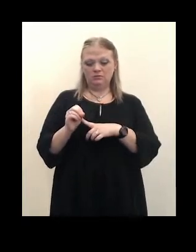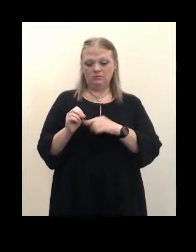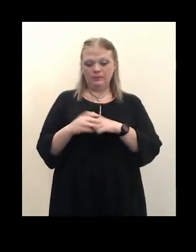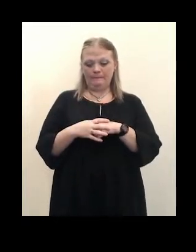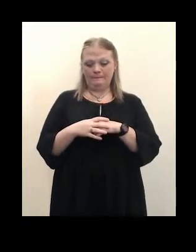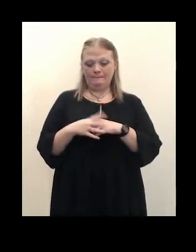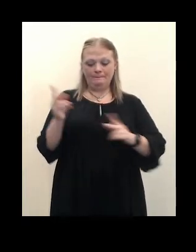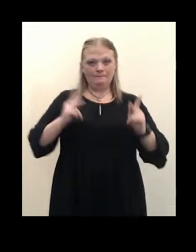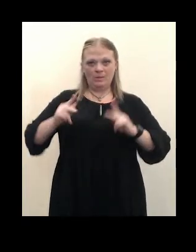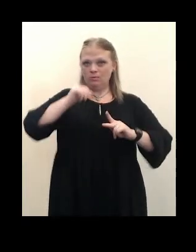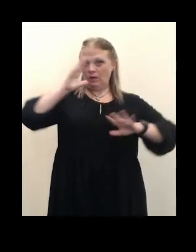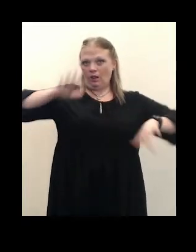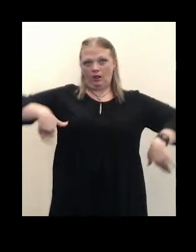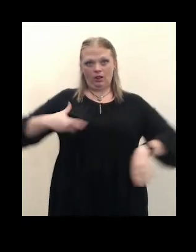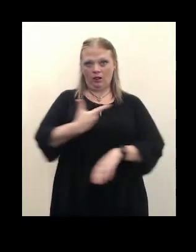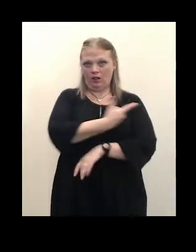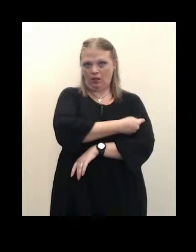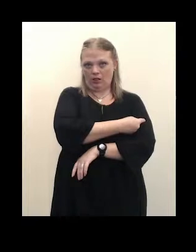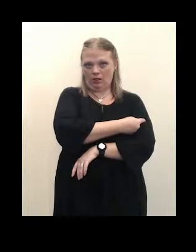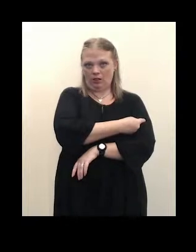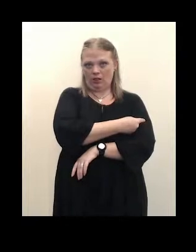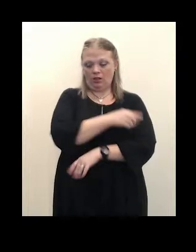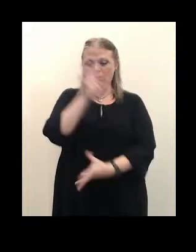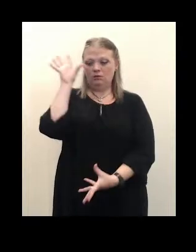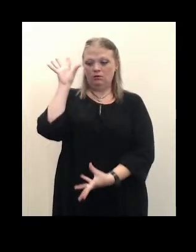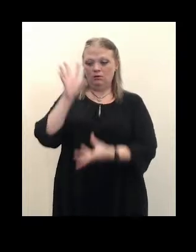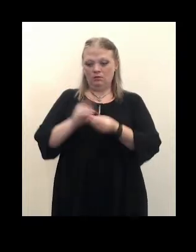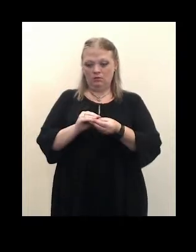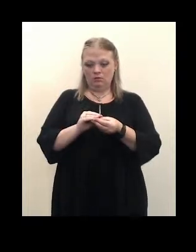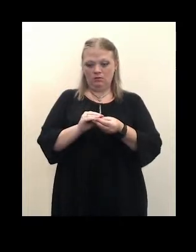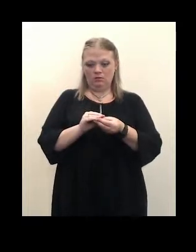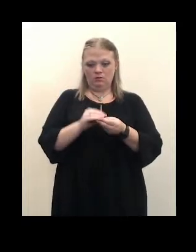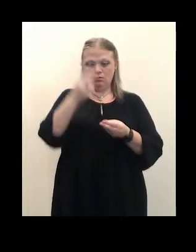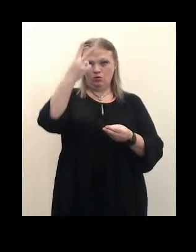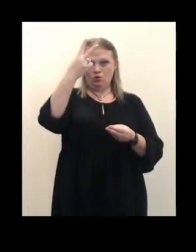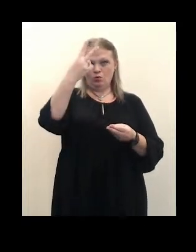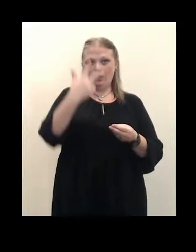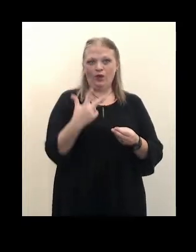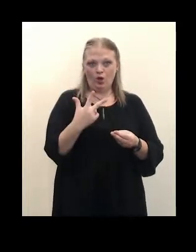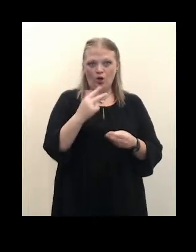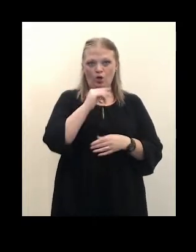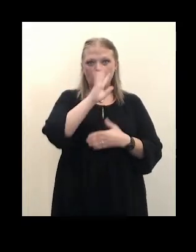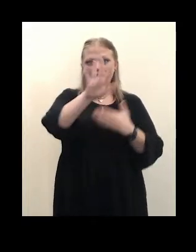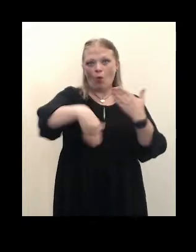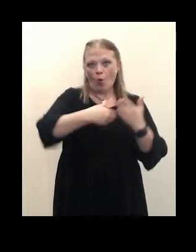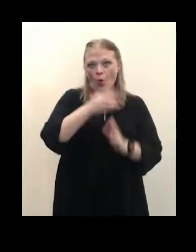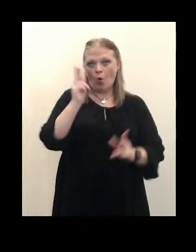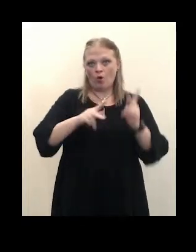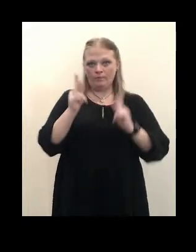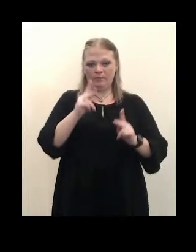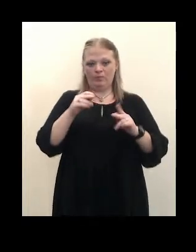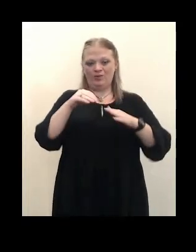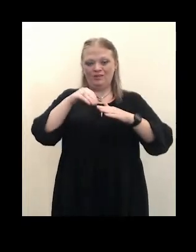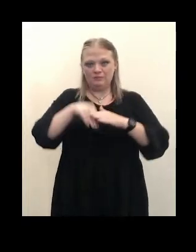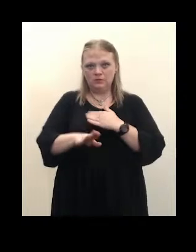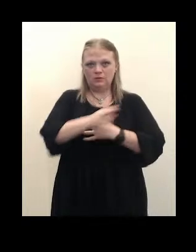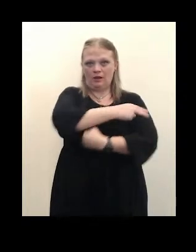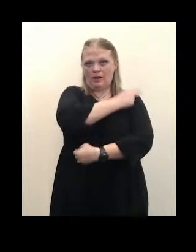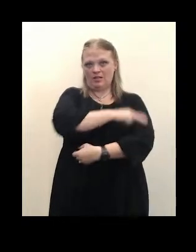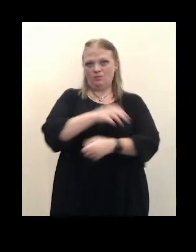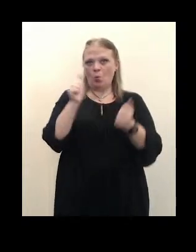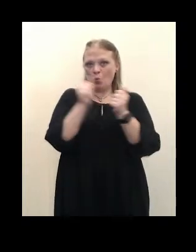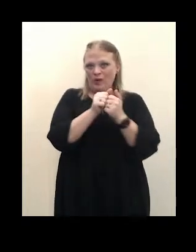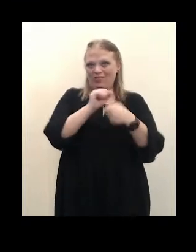not vaccinated account for 2/3 of all the people who are admitted for COVID-19 in the hospital. So